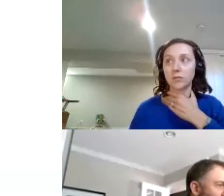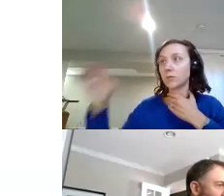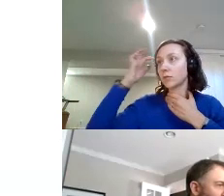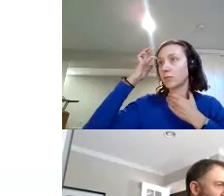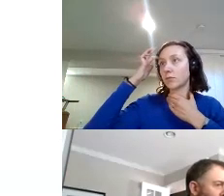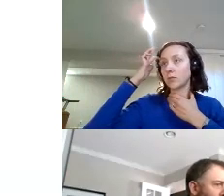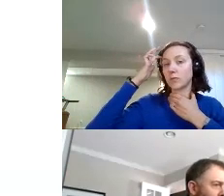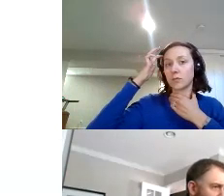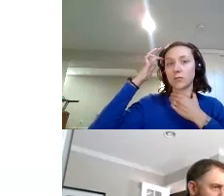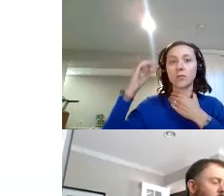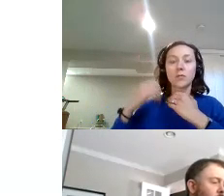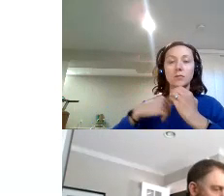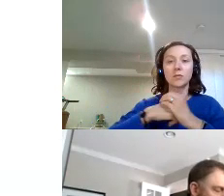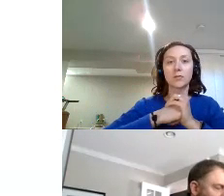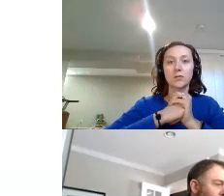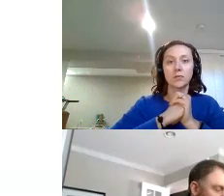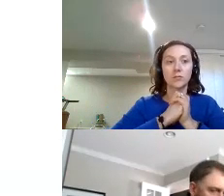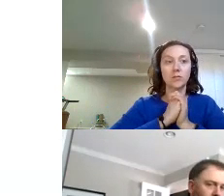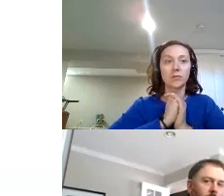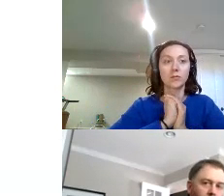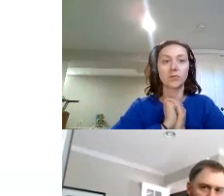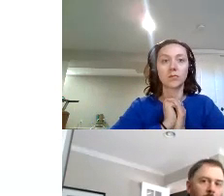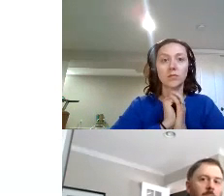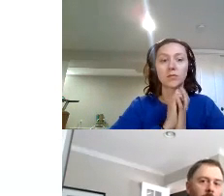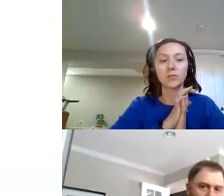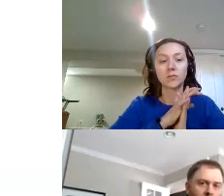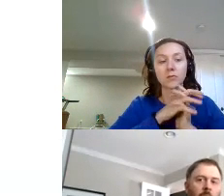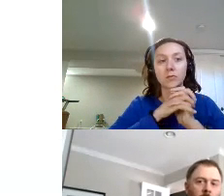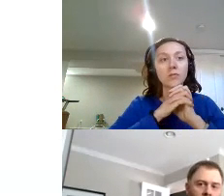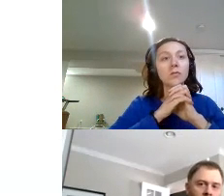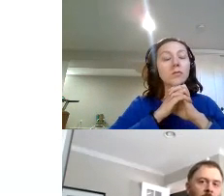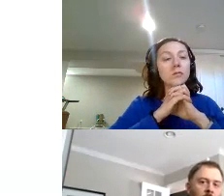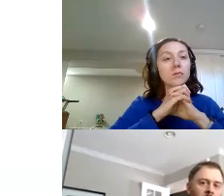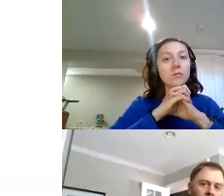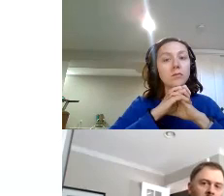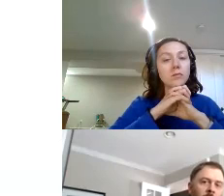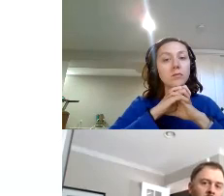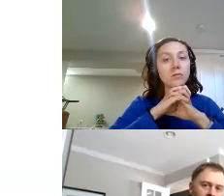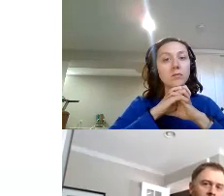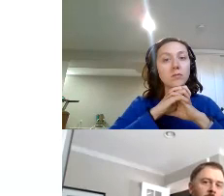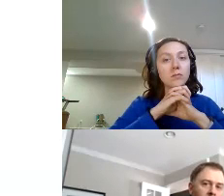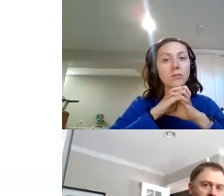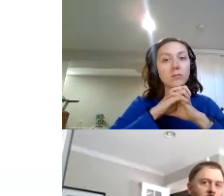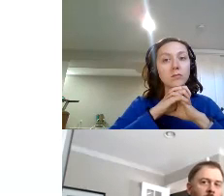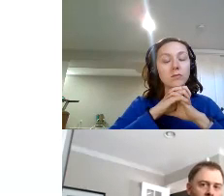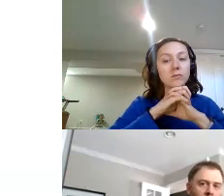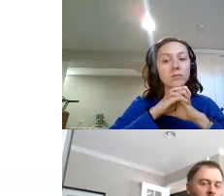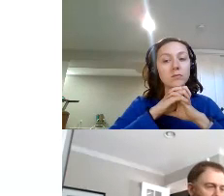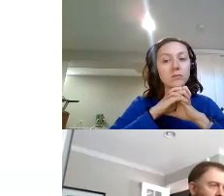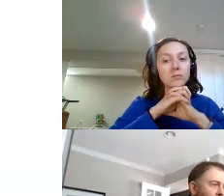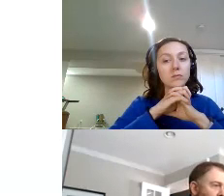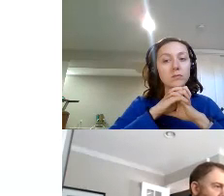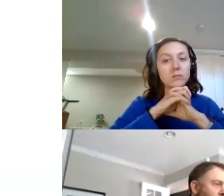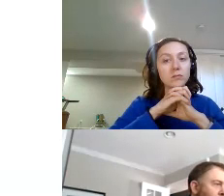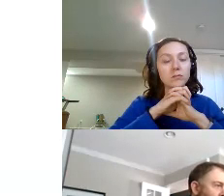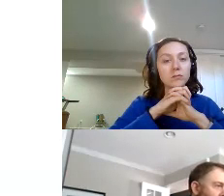many dashboards, or often there's many different dashboards, and I think people still don't know which one to go to necessarily. How